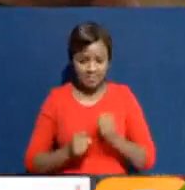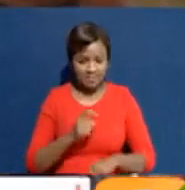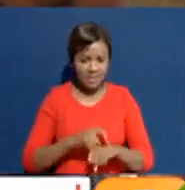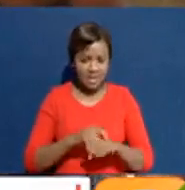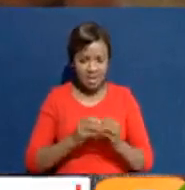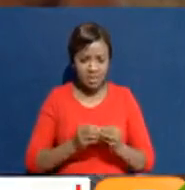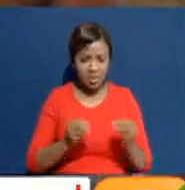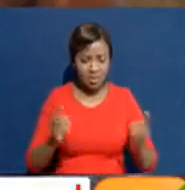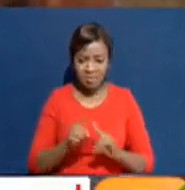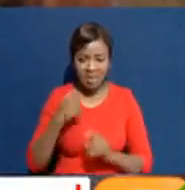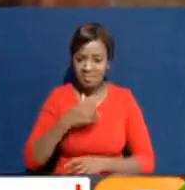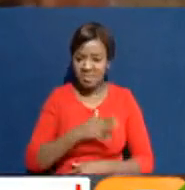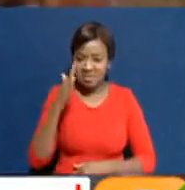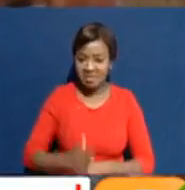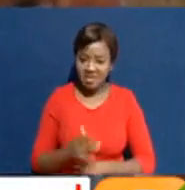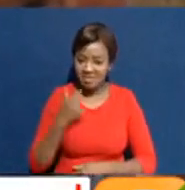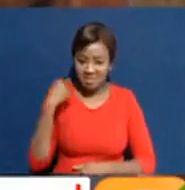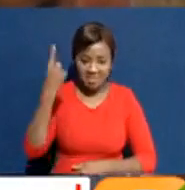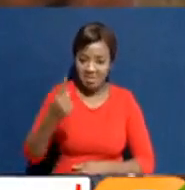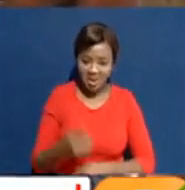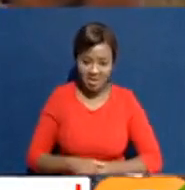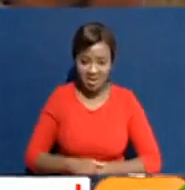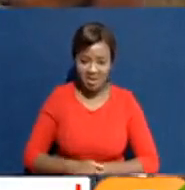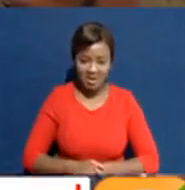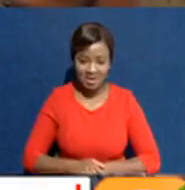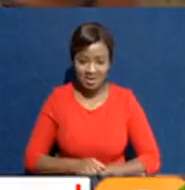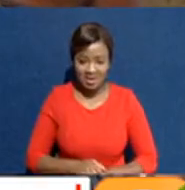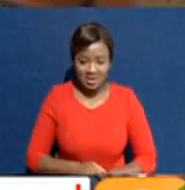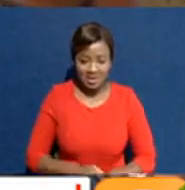Lakini sitawahi kuwa nambari la kwanza. Lakini